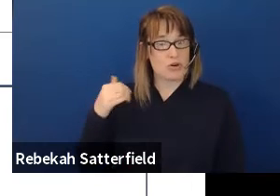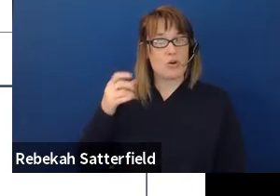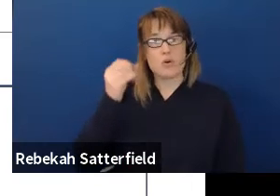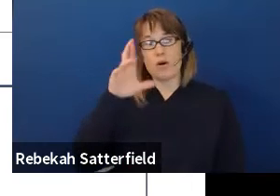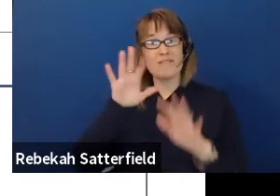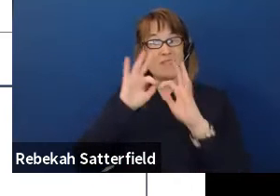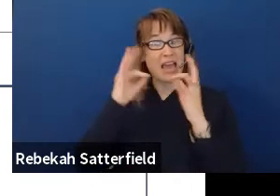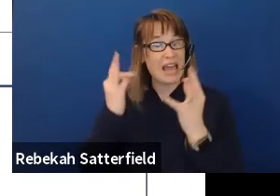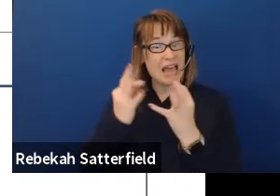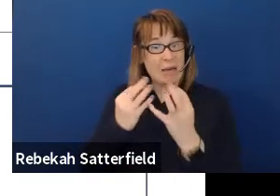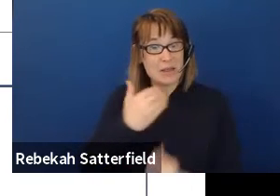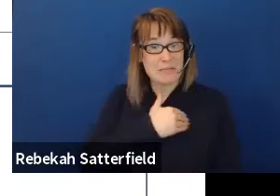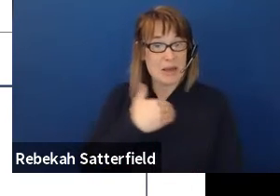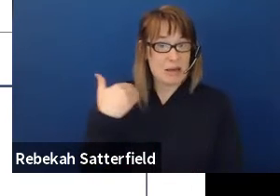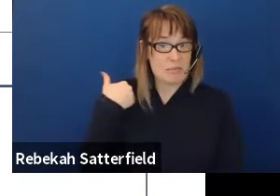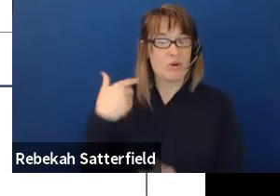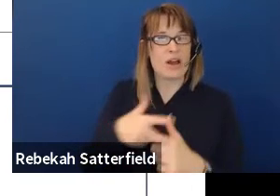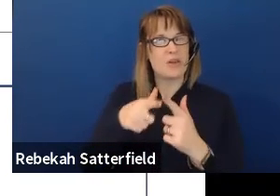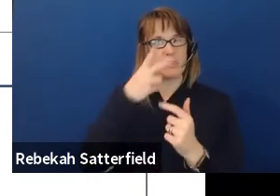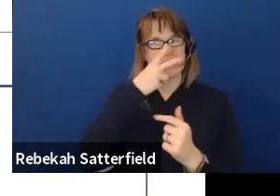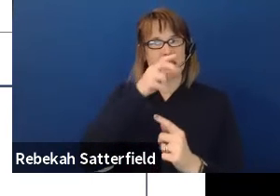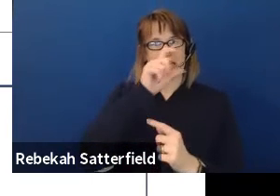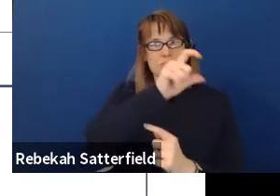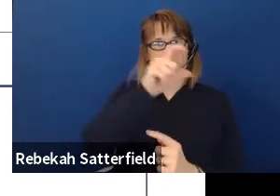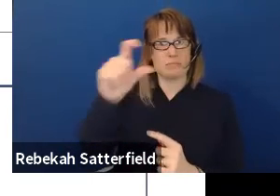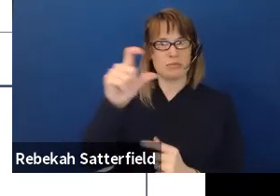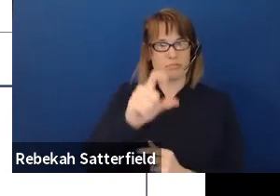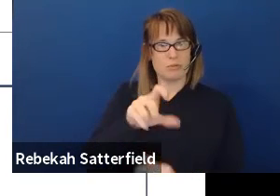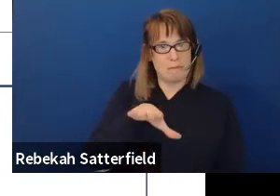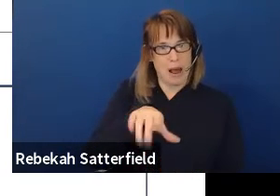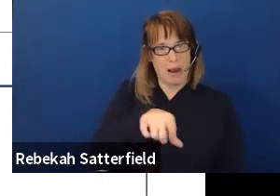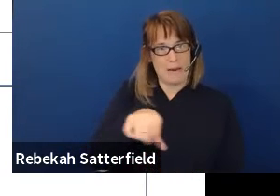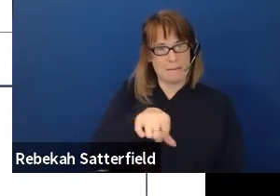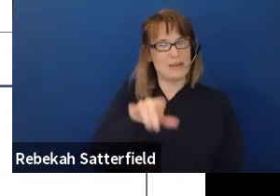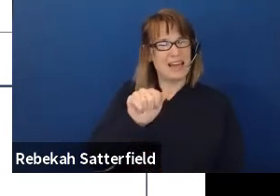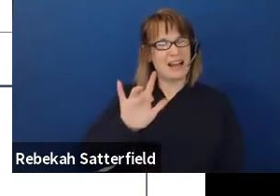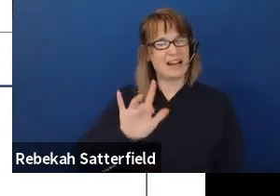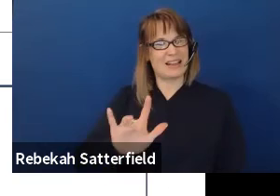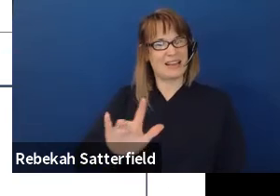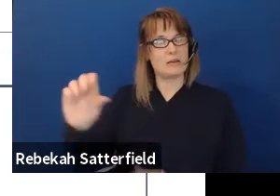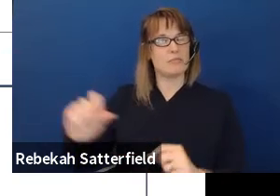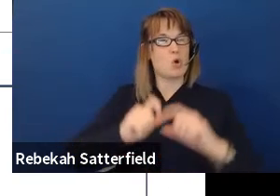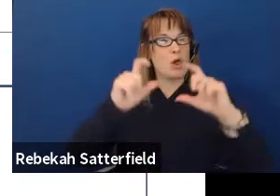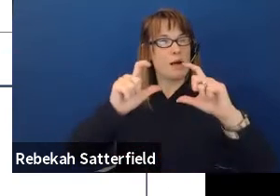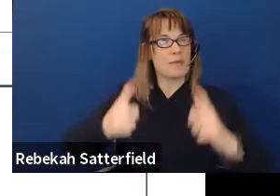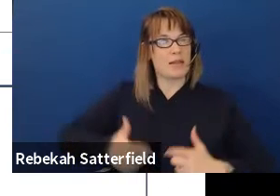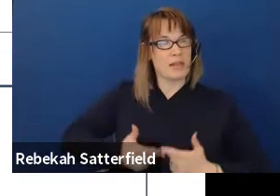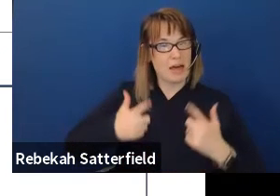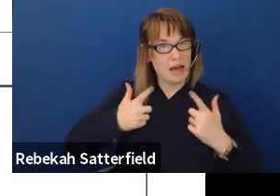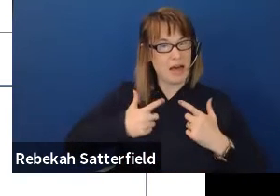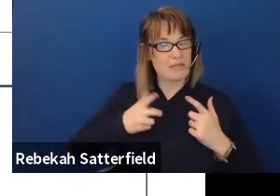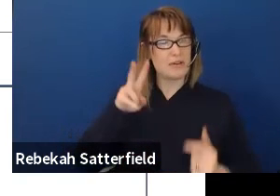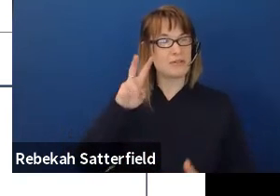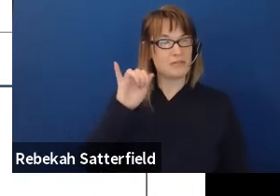member. But right at the bottom, and I know it might be a little bit hard to read, you have the ability to bring in a live video interpreter. So by clicking